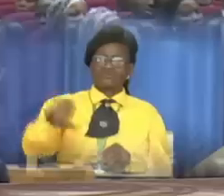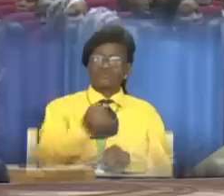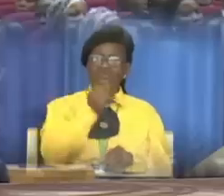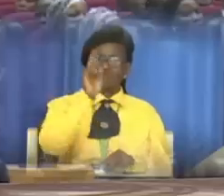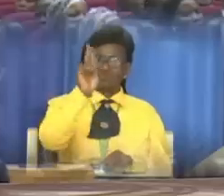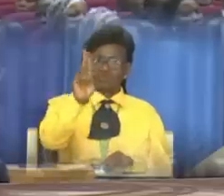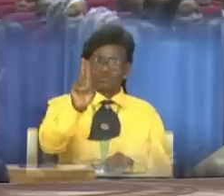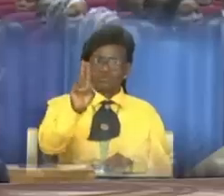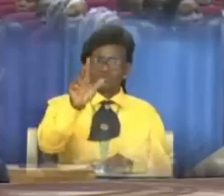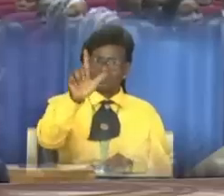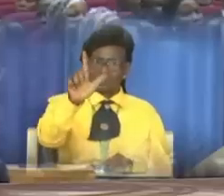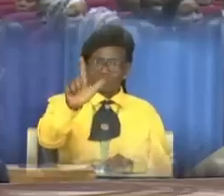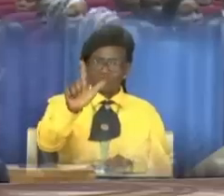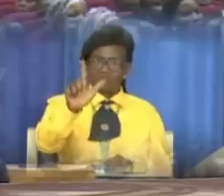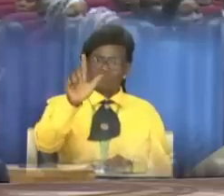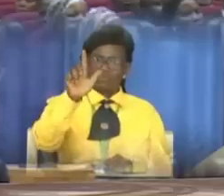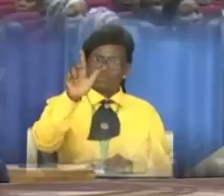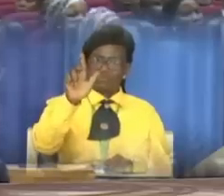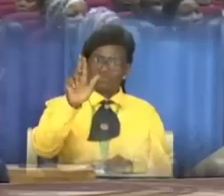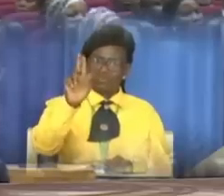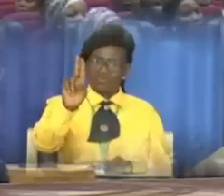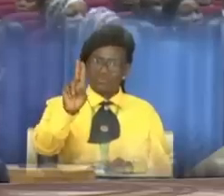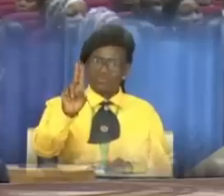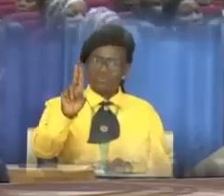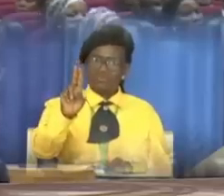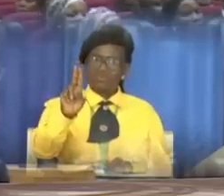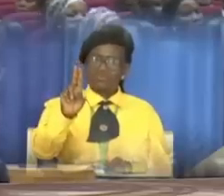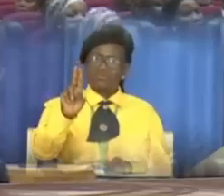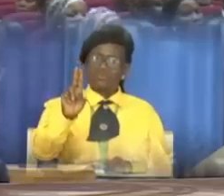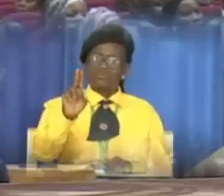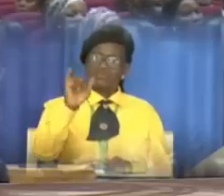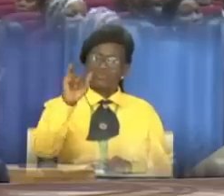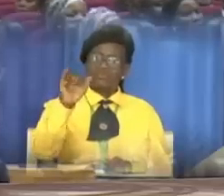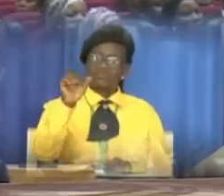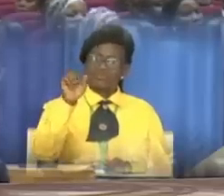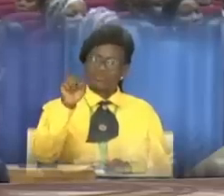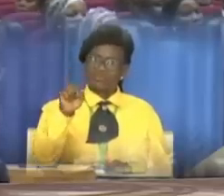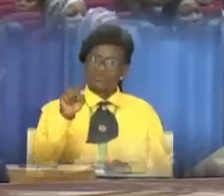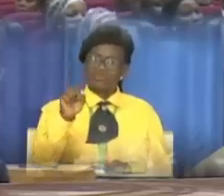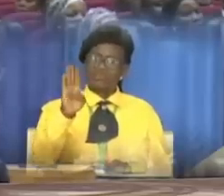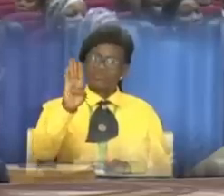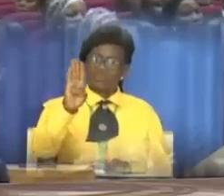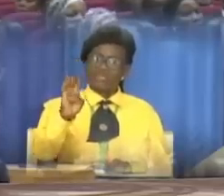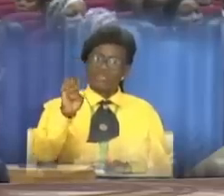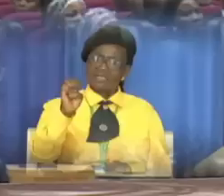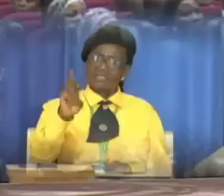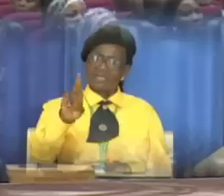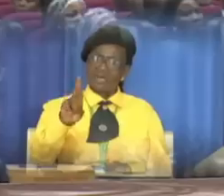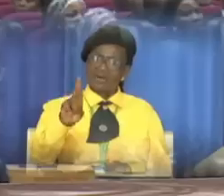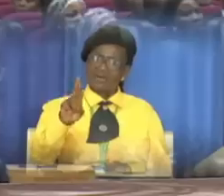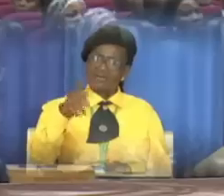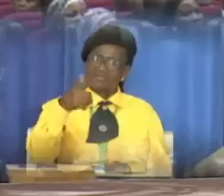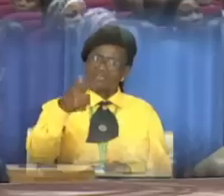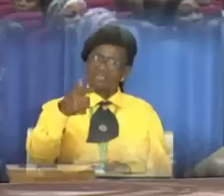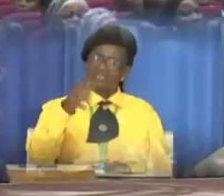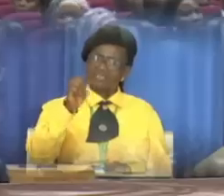think you should step forward now. I would love to pray for you. I want to thank